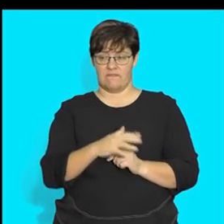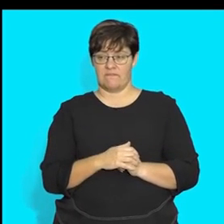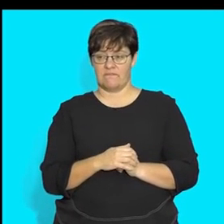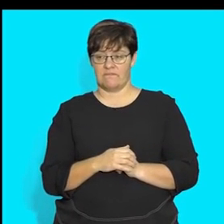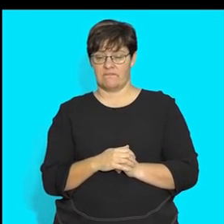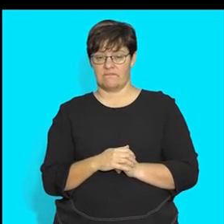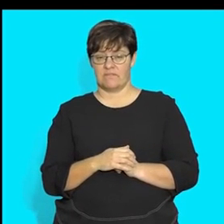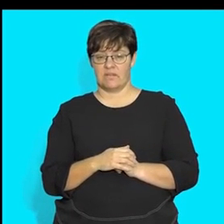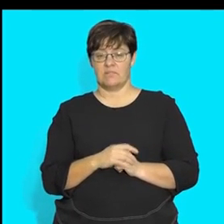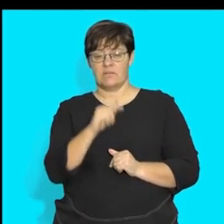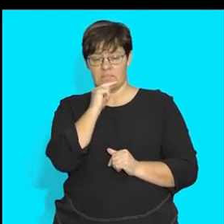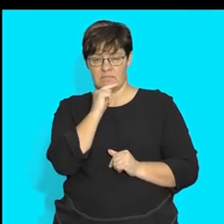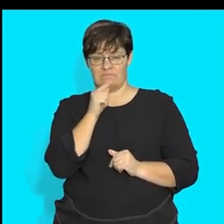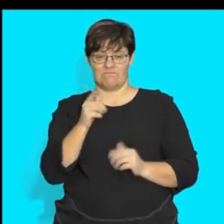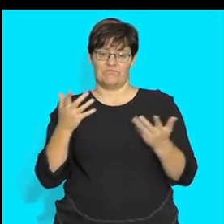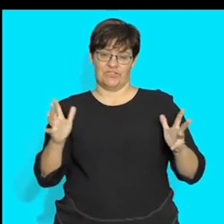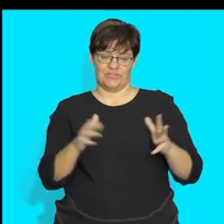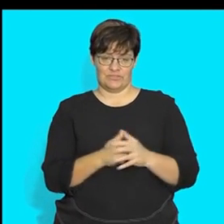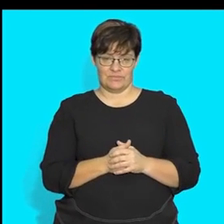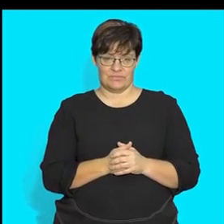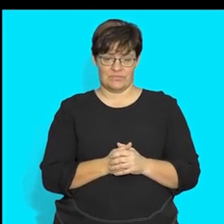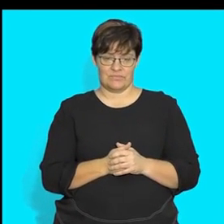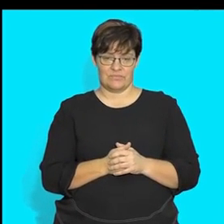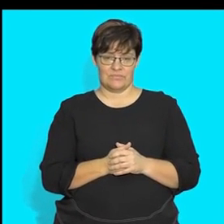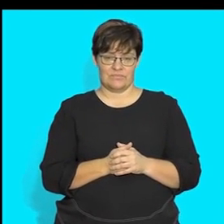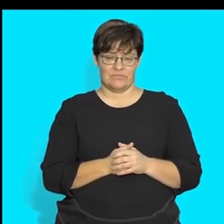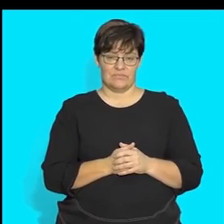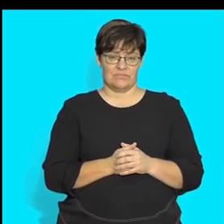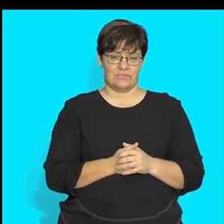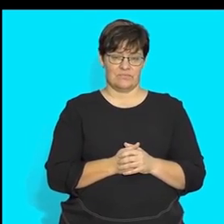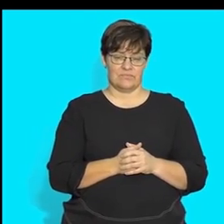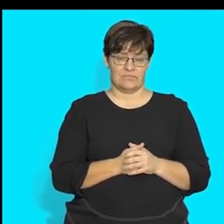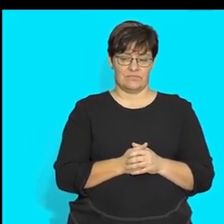4,5, and that there is my y-cut.